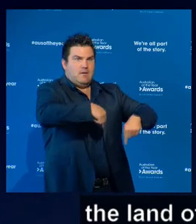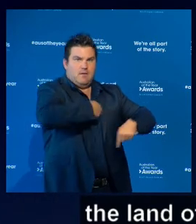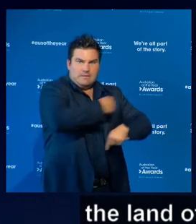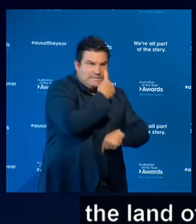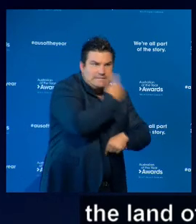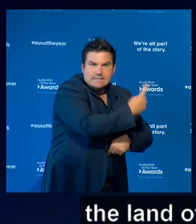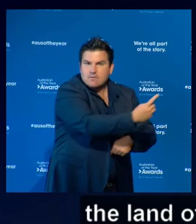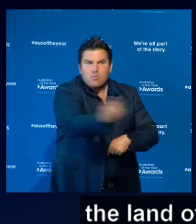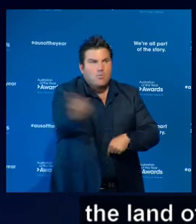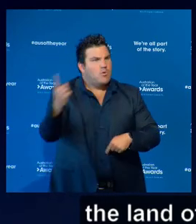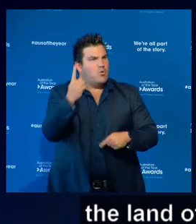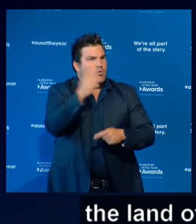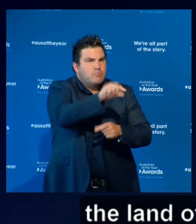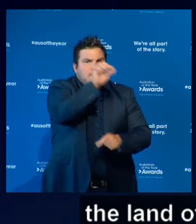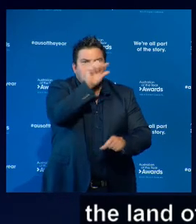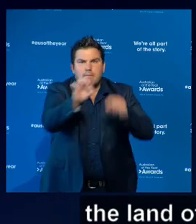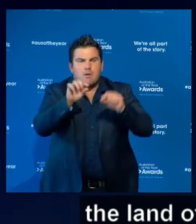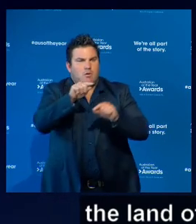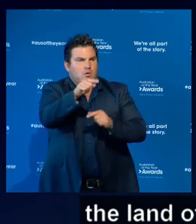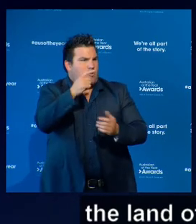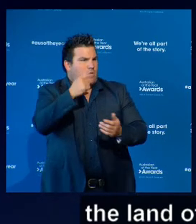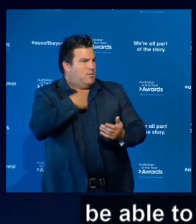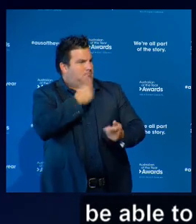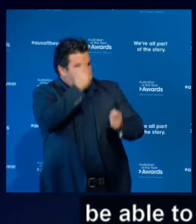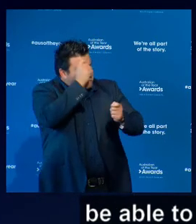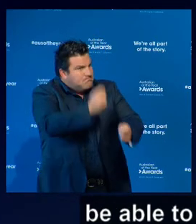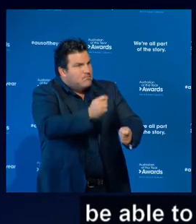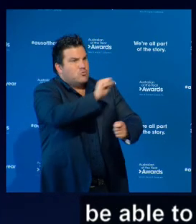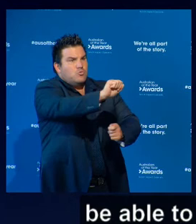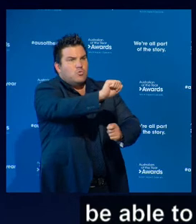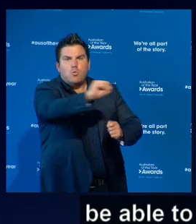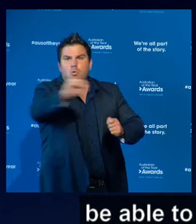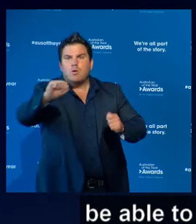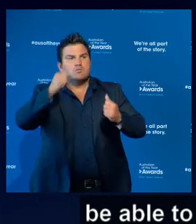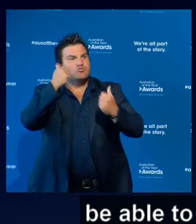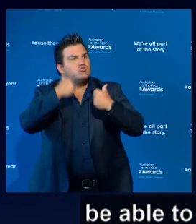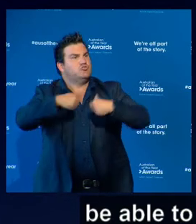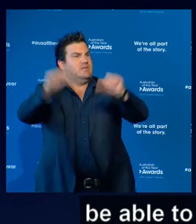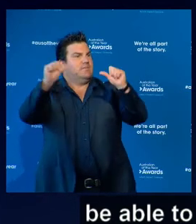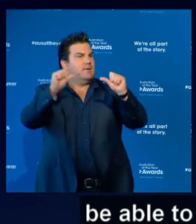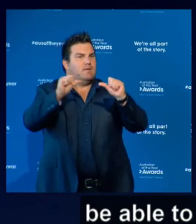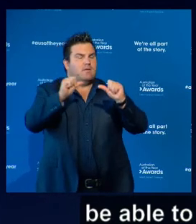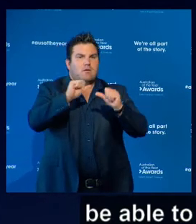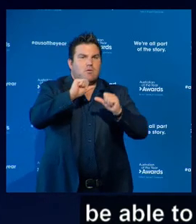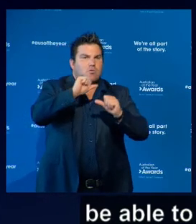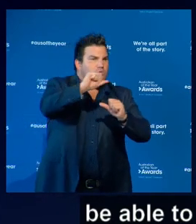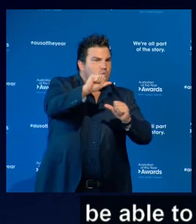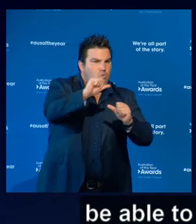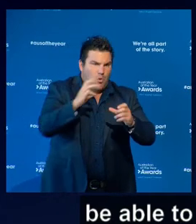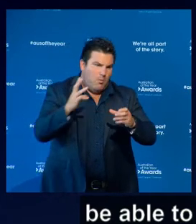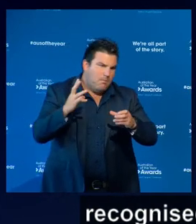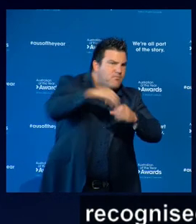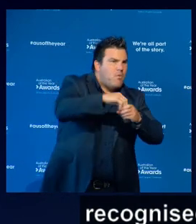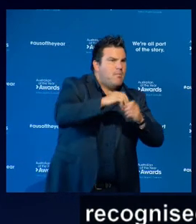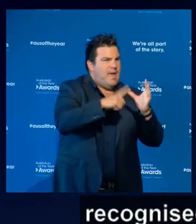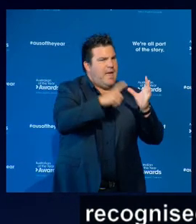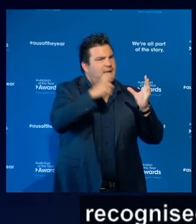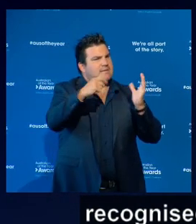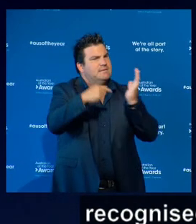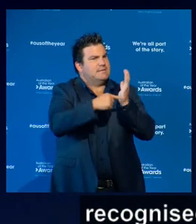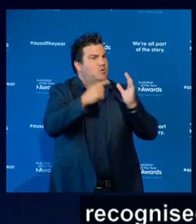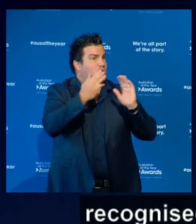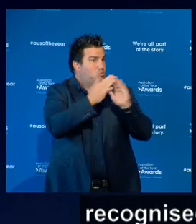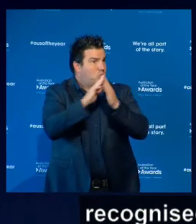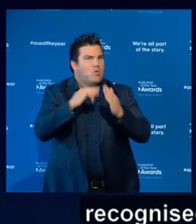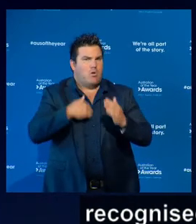been recognised for their achievements and contribution they make to the ACT community, and I wish all